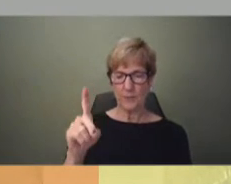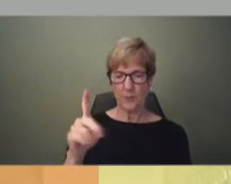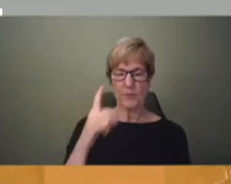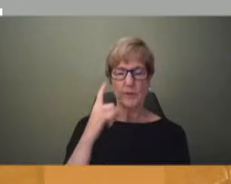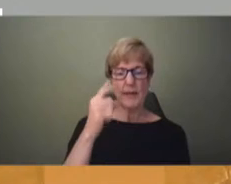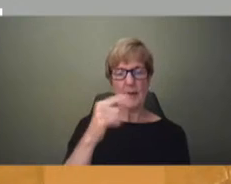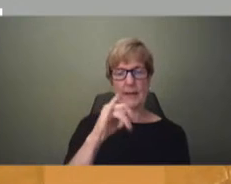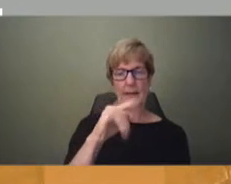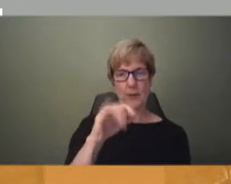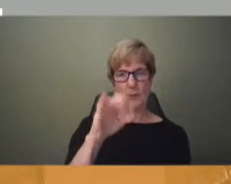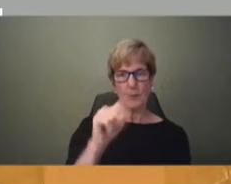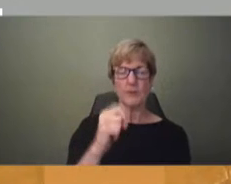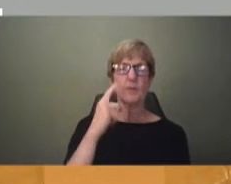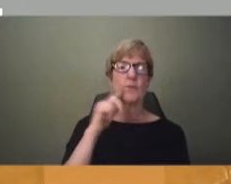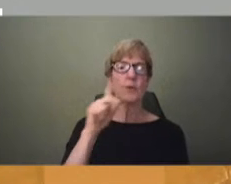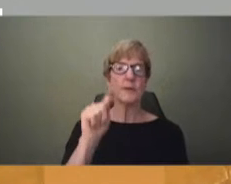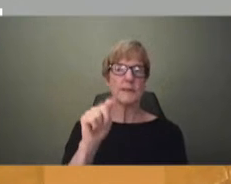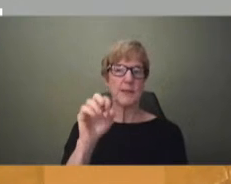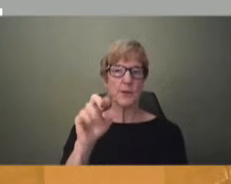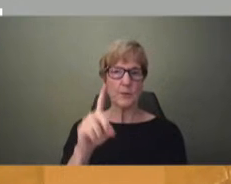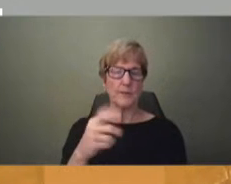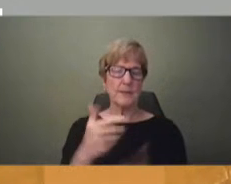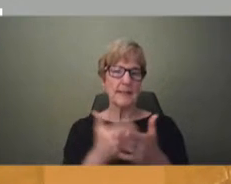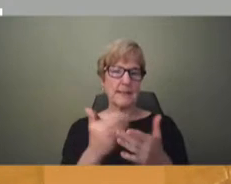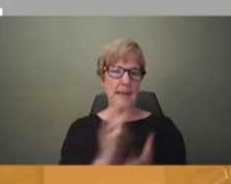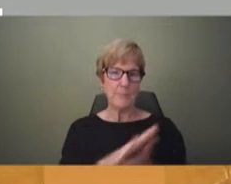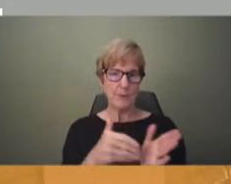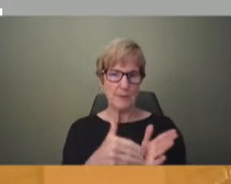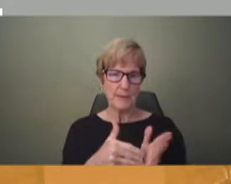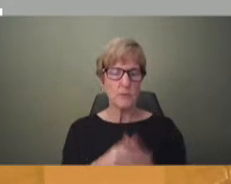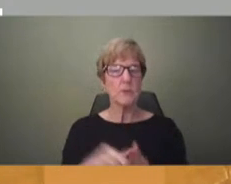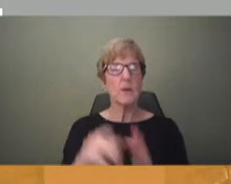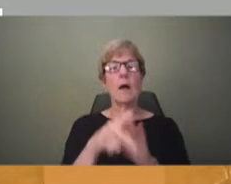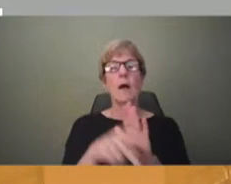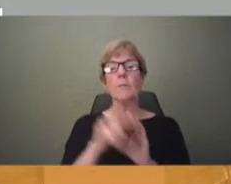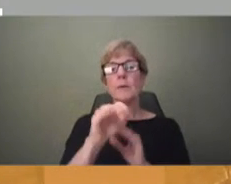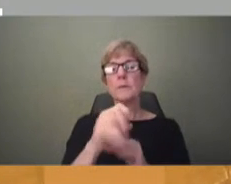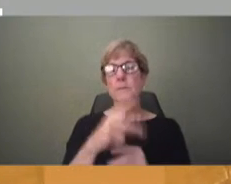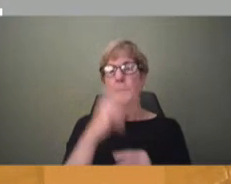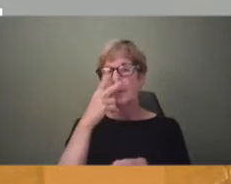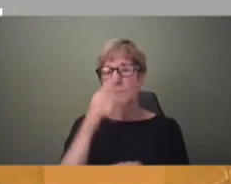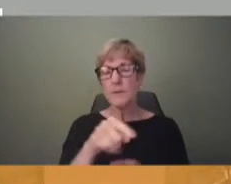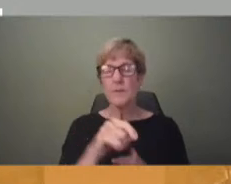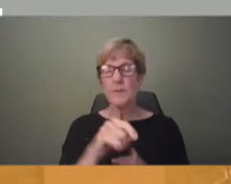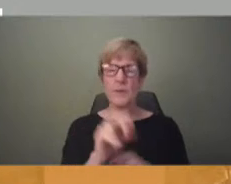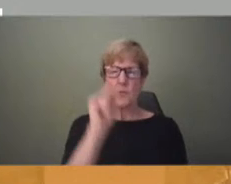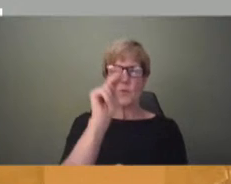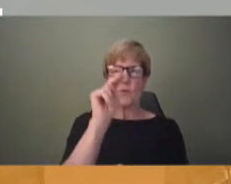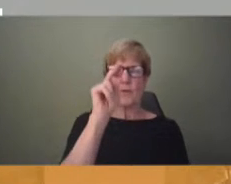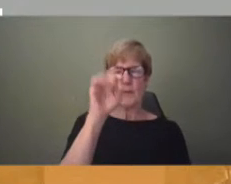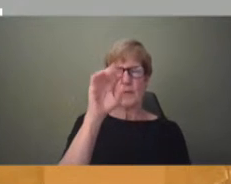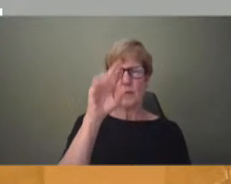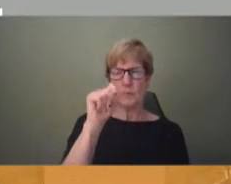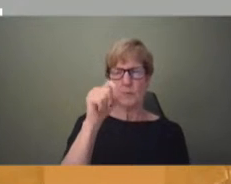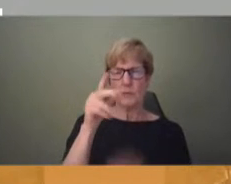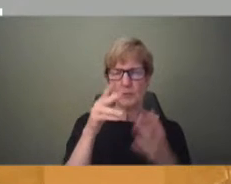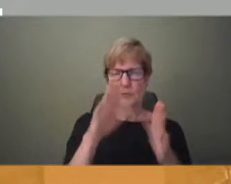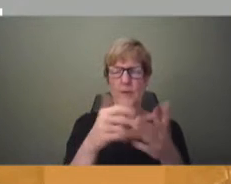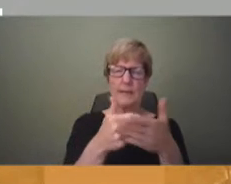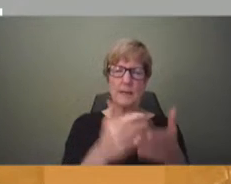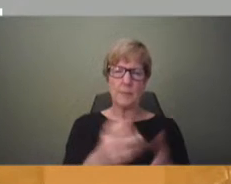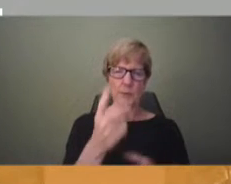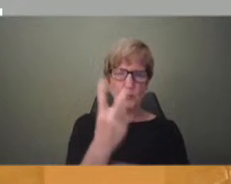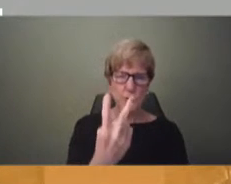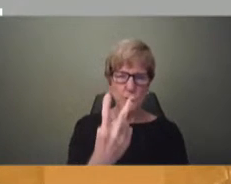Center uh the adopted Place type on the policy map you can see this uh north of Gilbert Street you you have neighborhood 2 south of